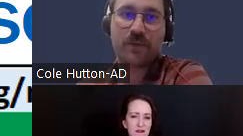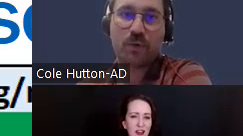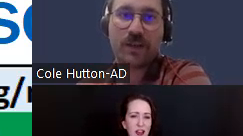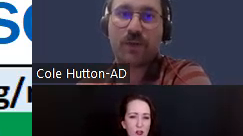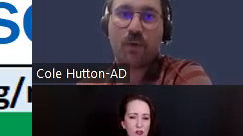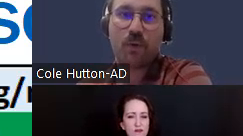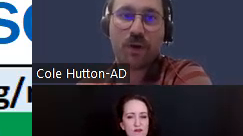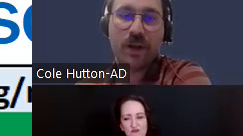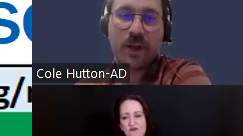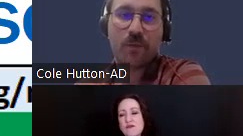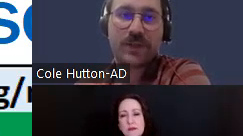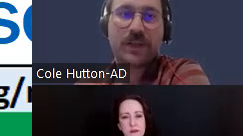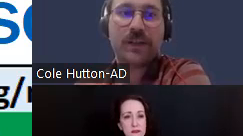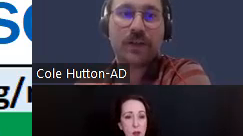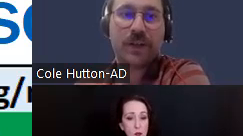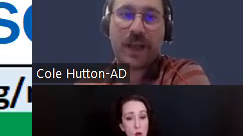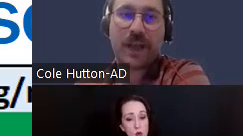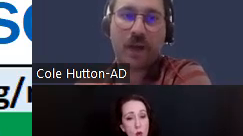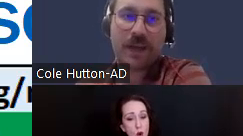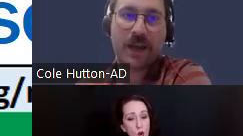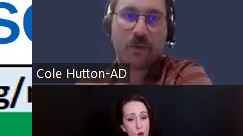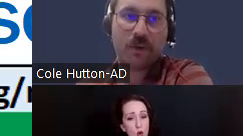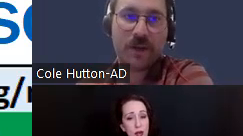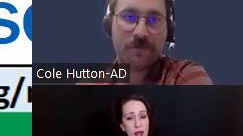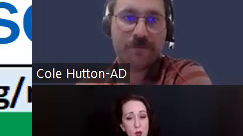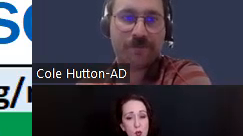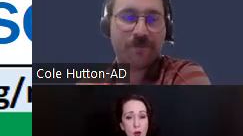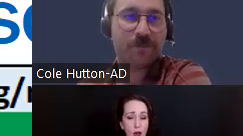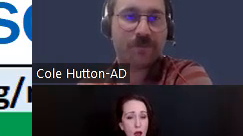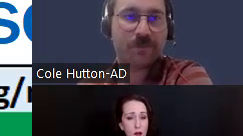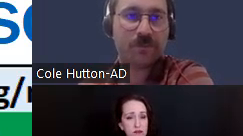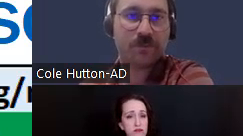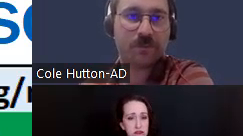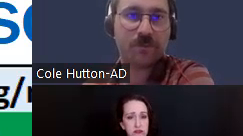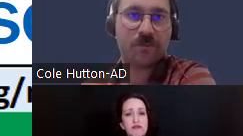the majority of the quarter was in the good AQI category.